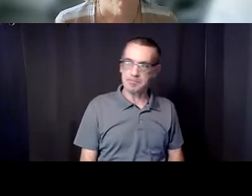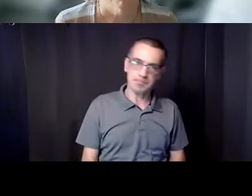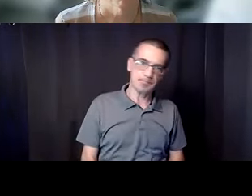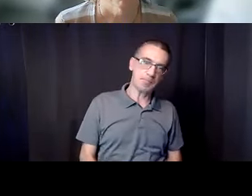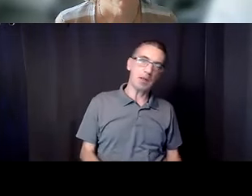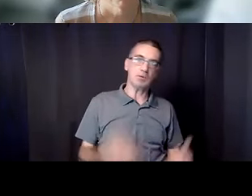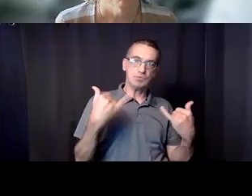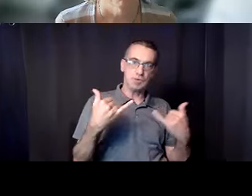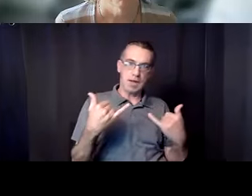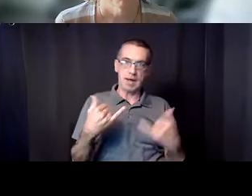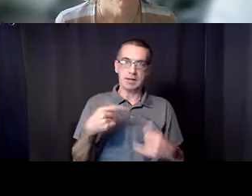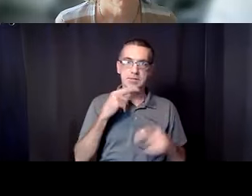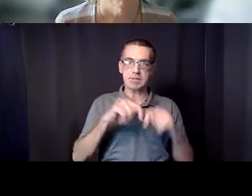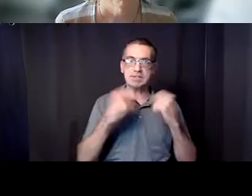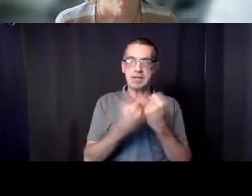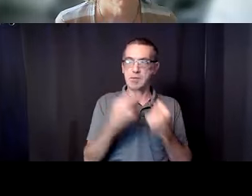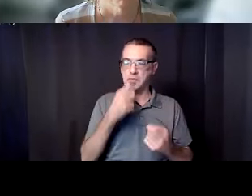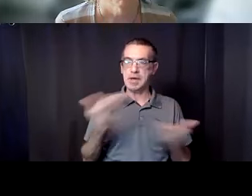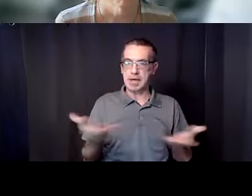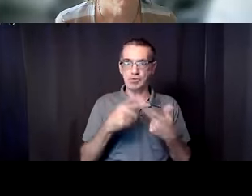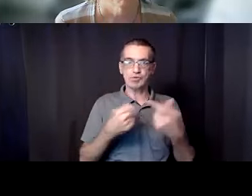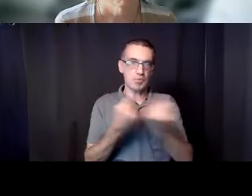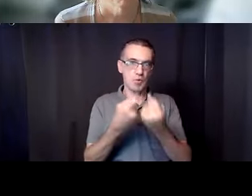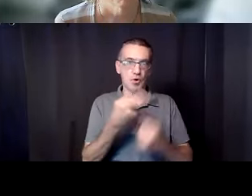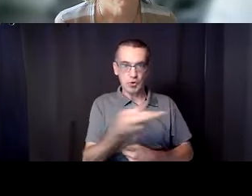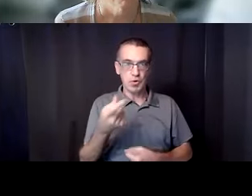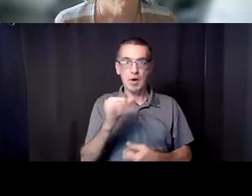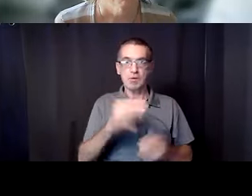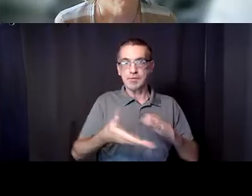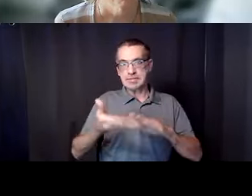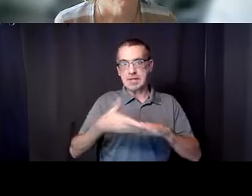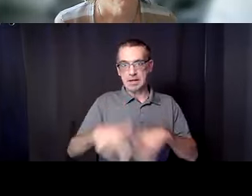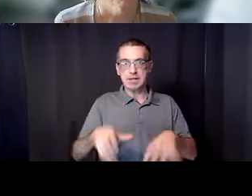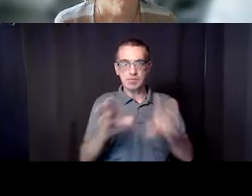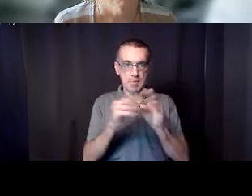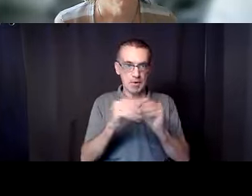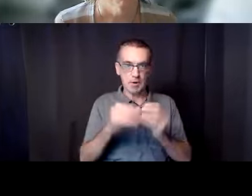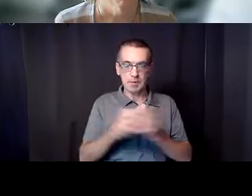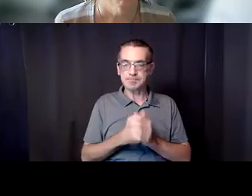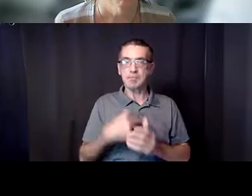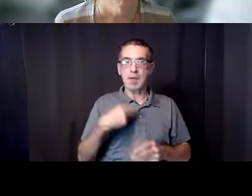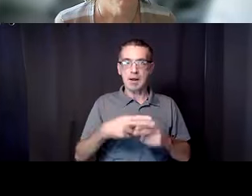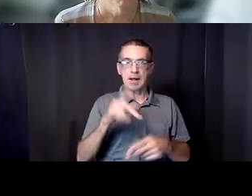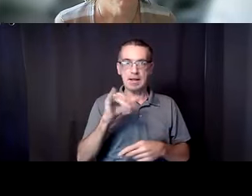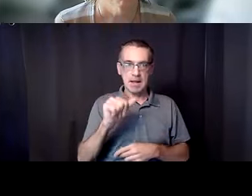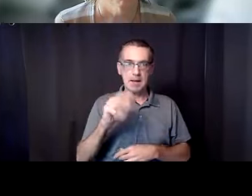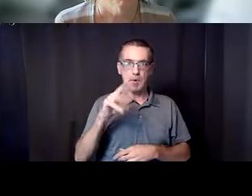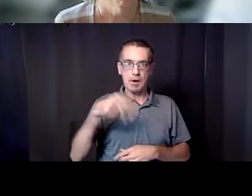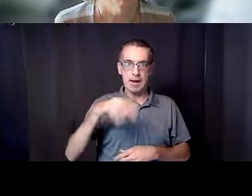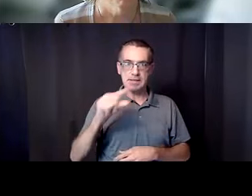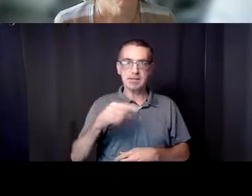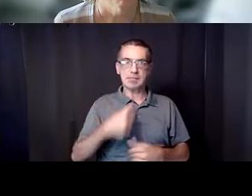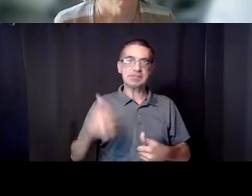So today, this is the team that will be here to support you and also facilitate this webinar. My name is Lydia Marquez. I'm a